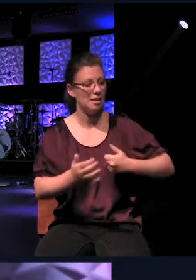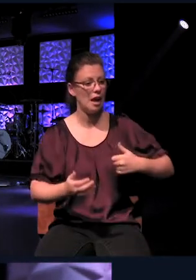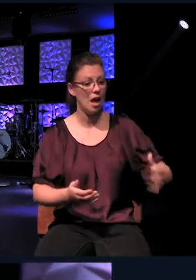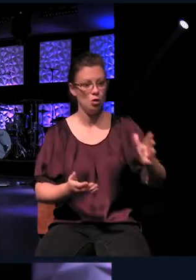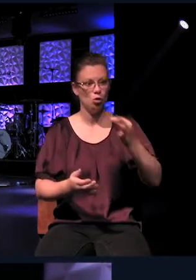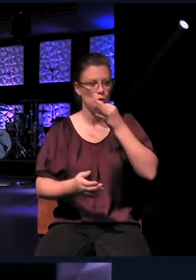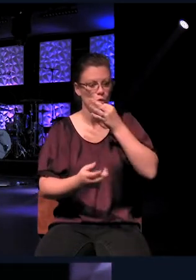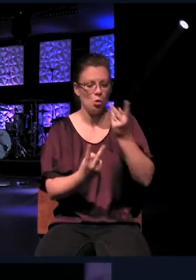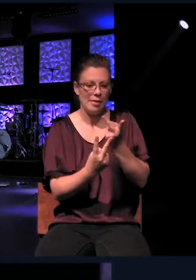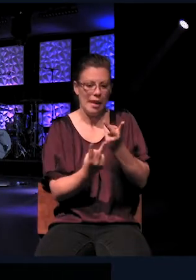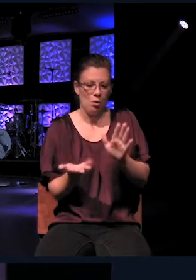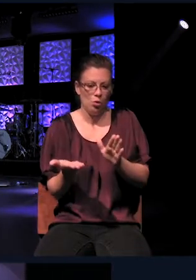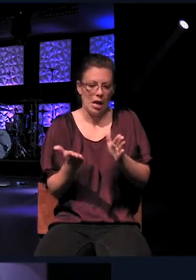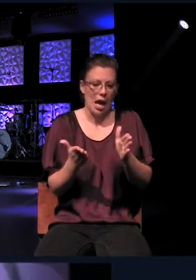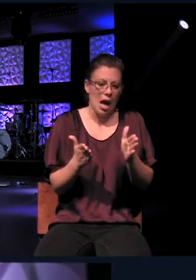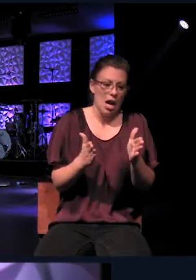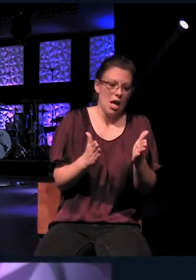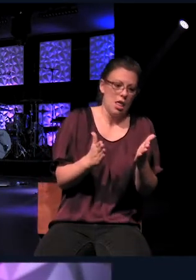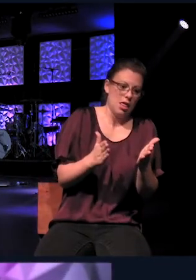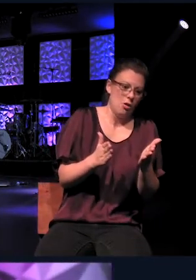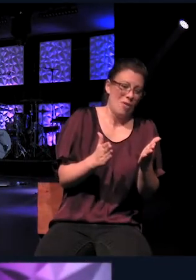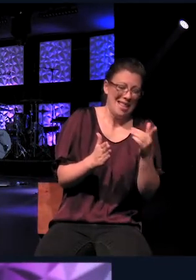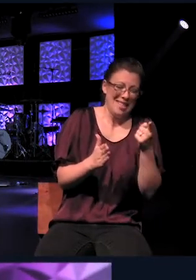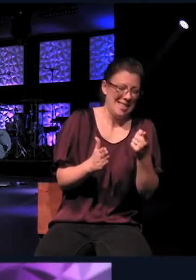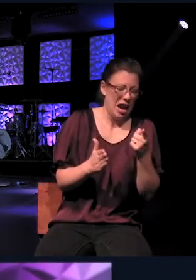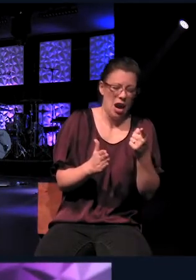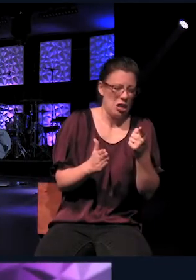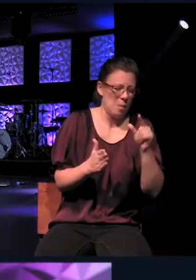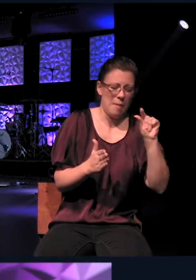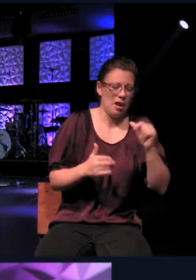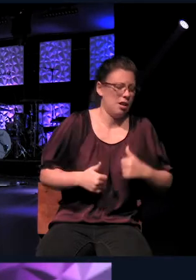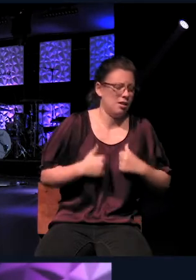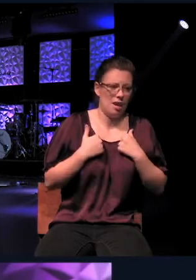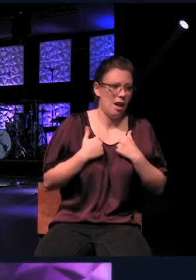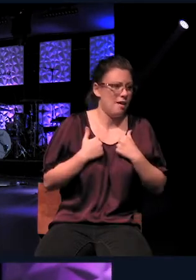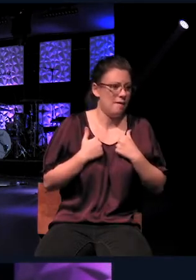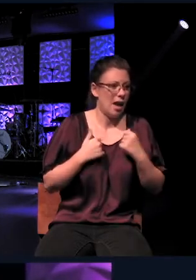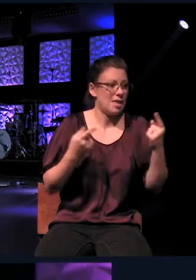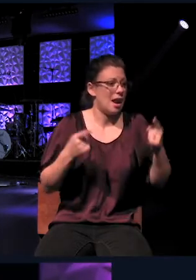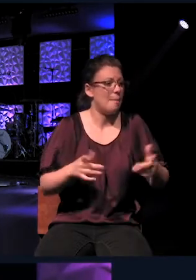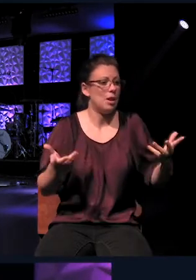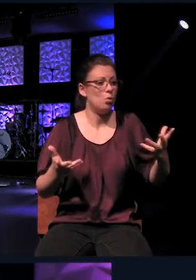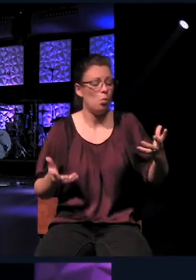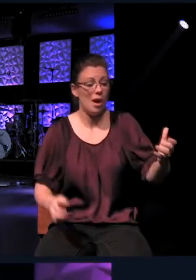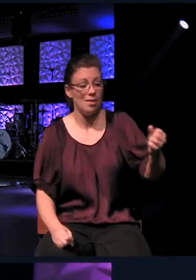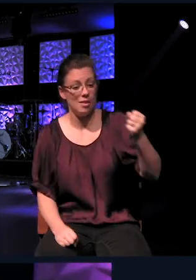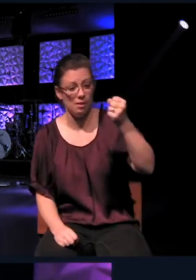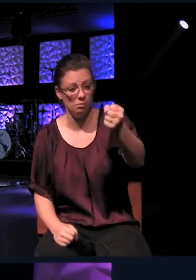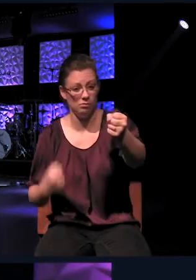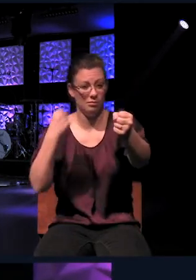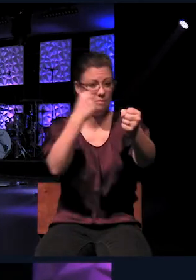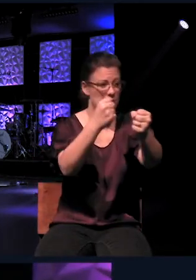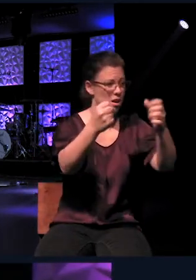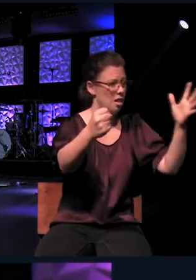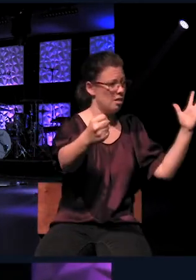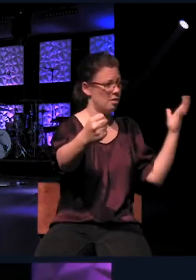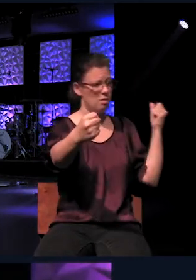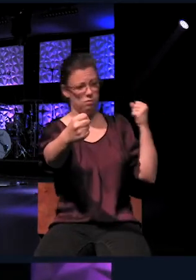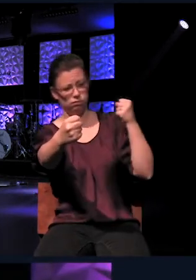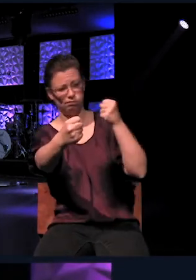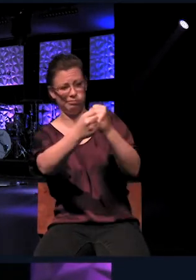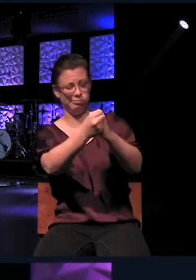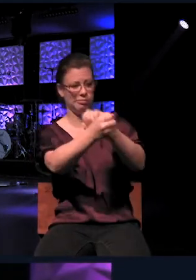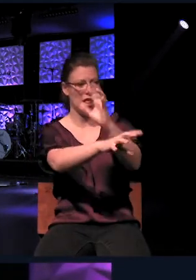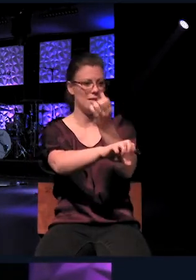the external dungeon where it's easier to escape, the inner dungeon, and they're locked in stocks. There's no way out. It probably looks hopeless. And